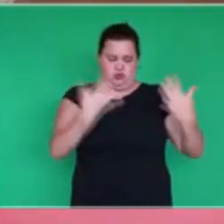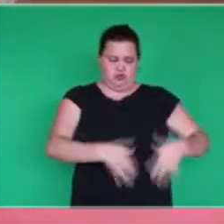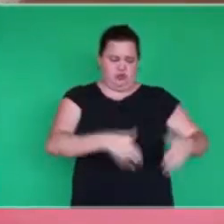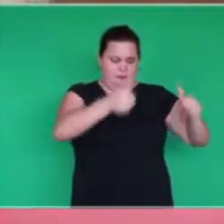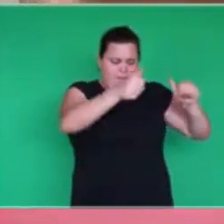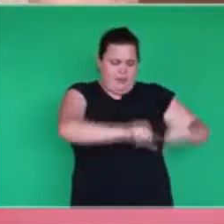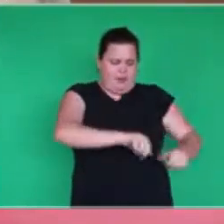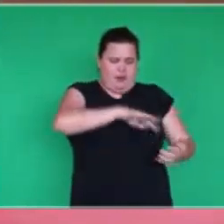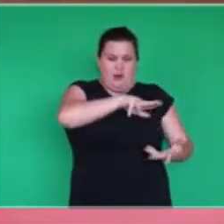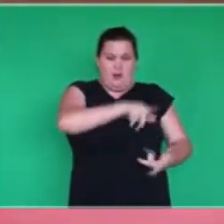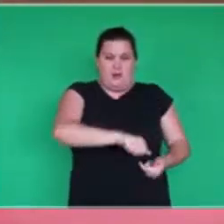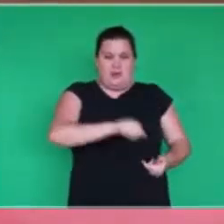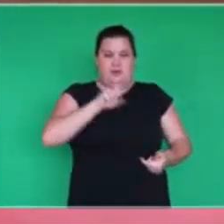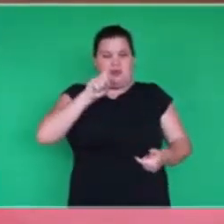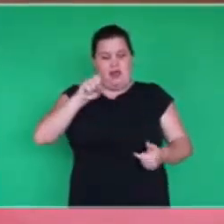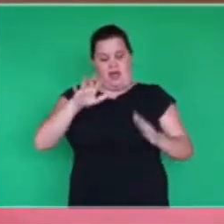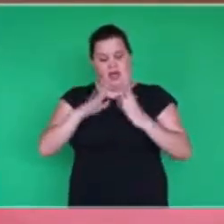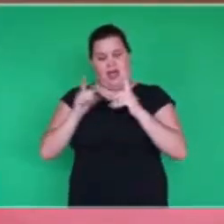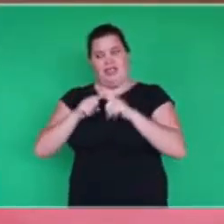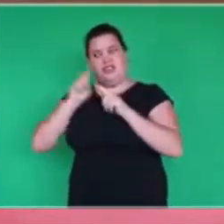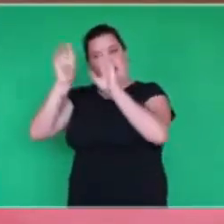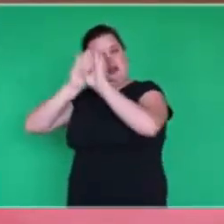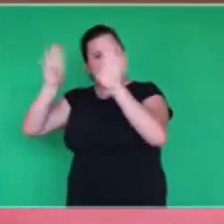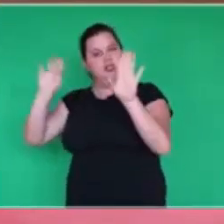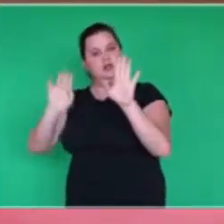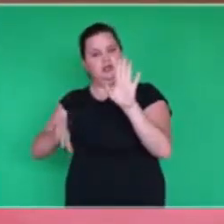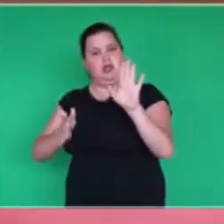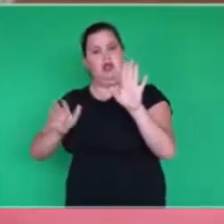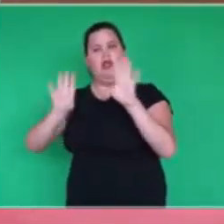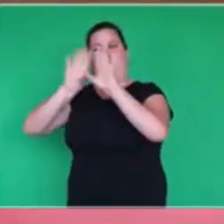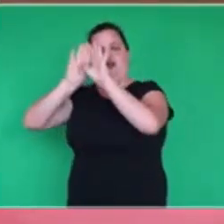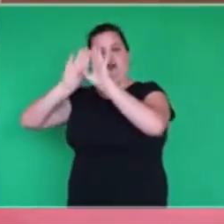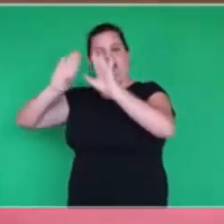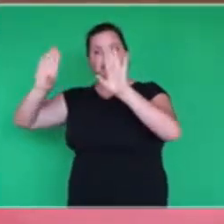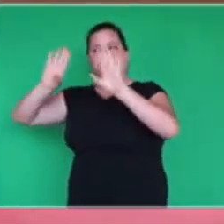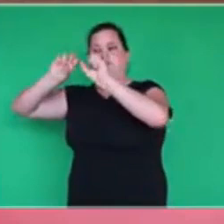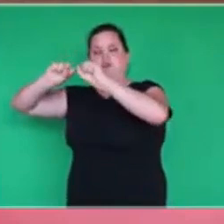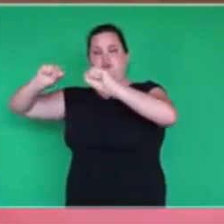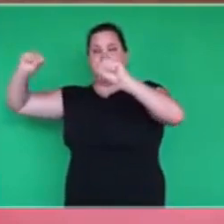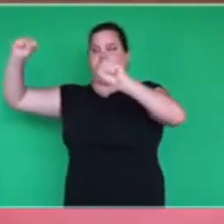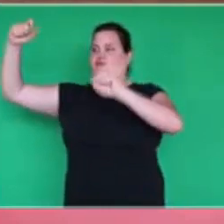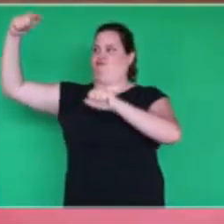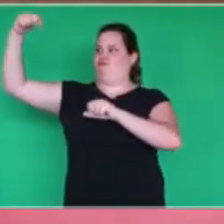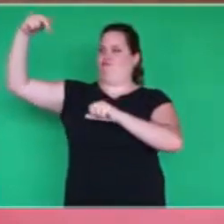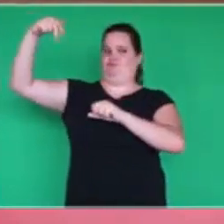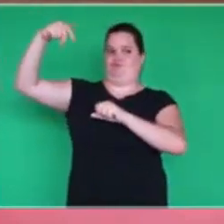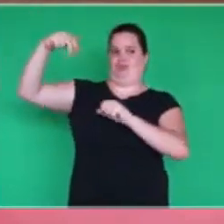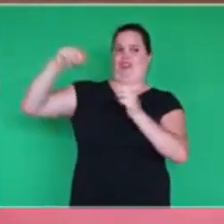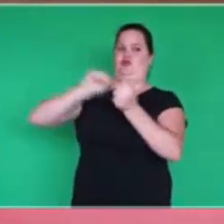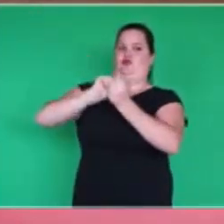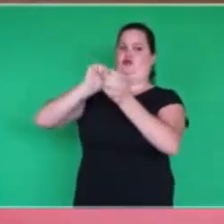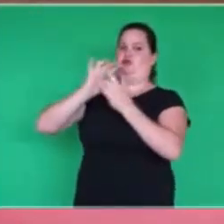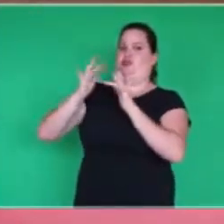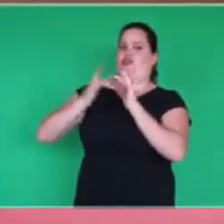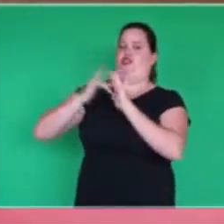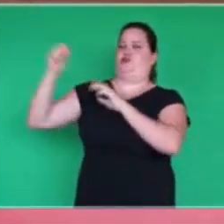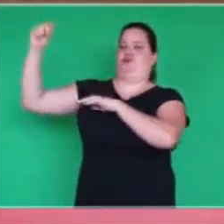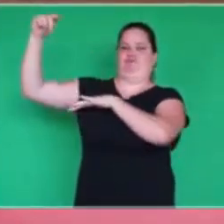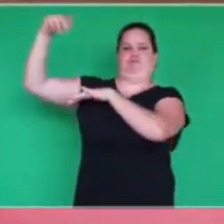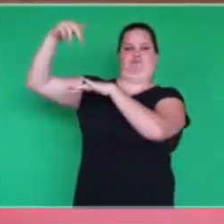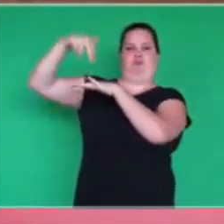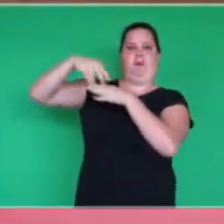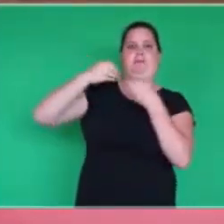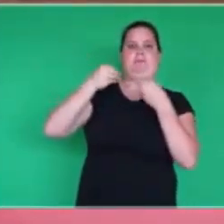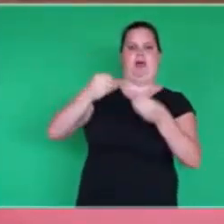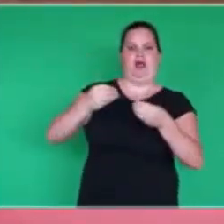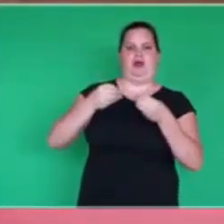the millennium of peace. That is why the great concern today, when we hear news regarding